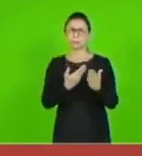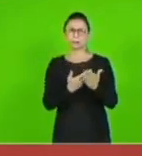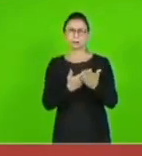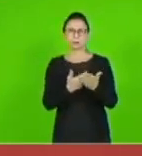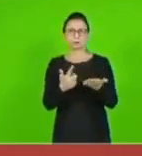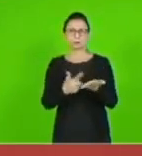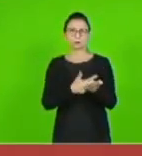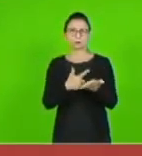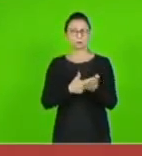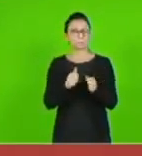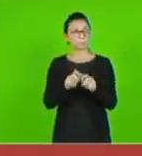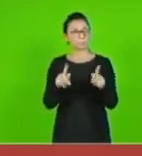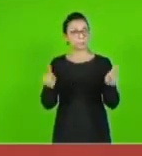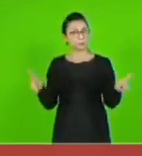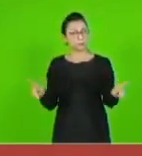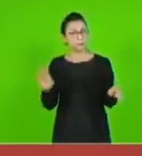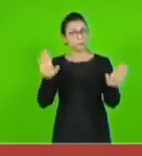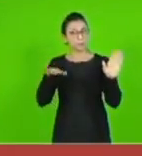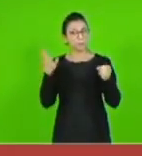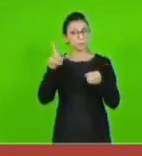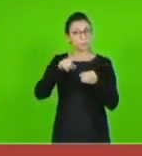And